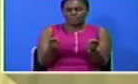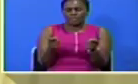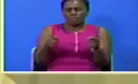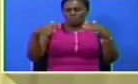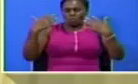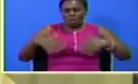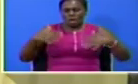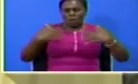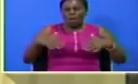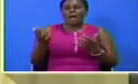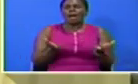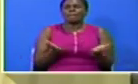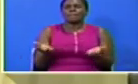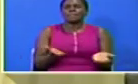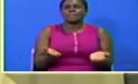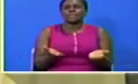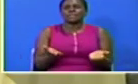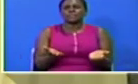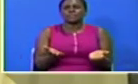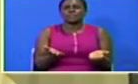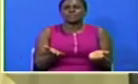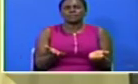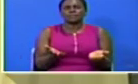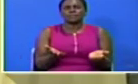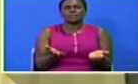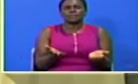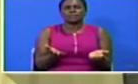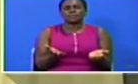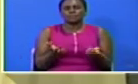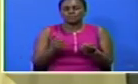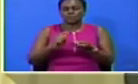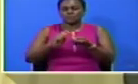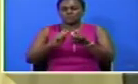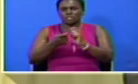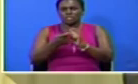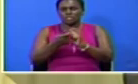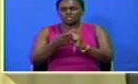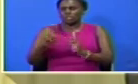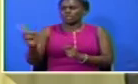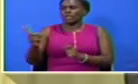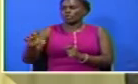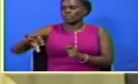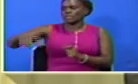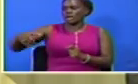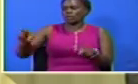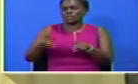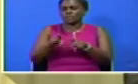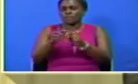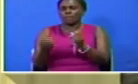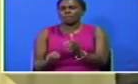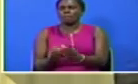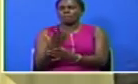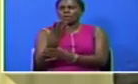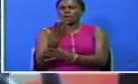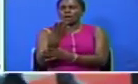investment, an investment in not only changing the skyline of Nairobi, but creating